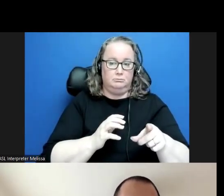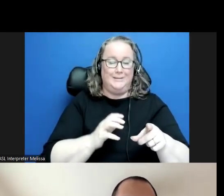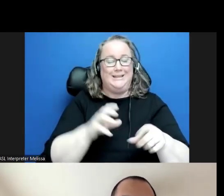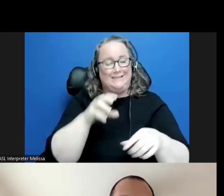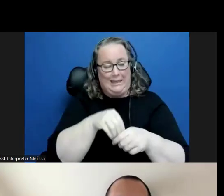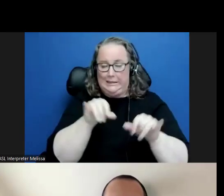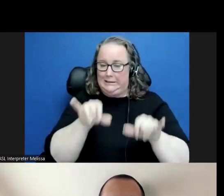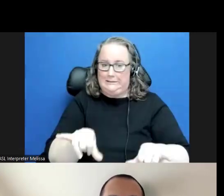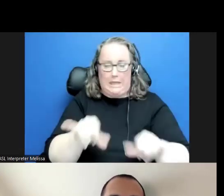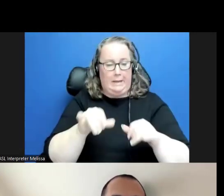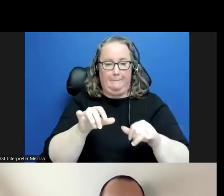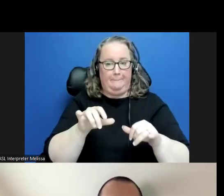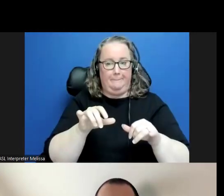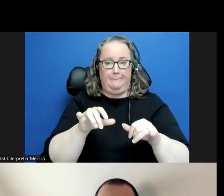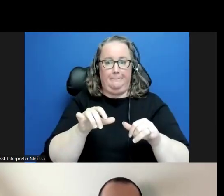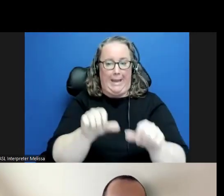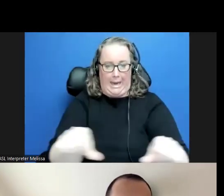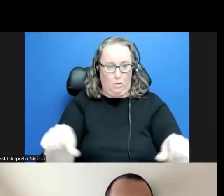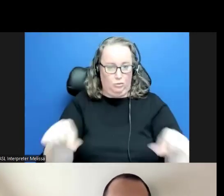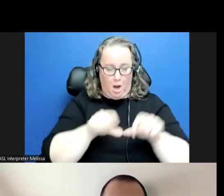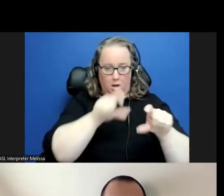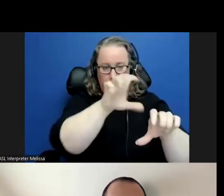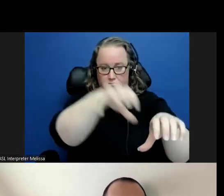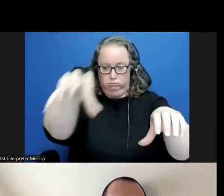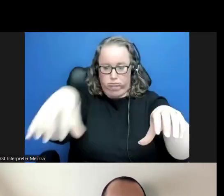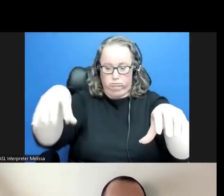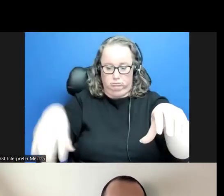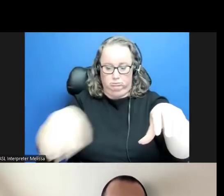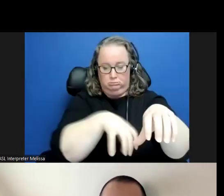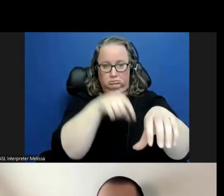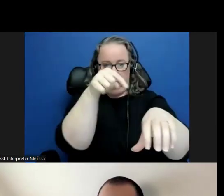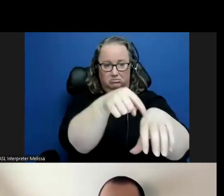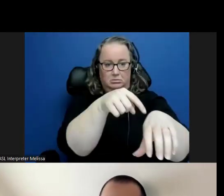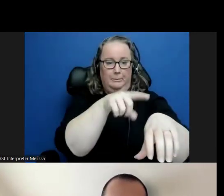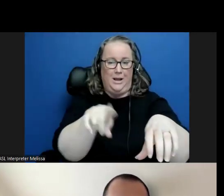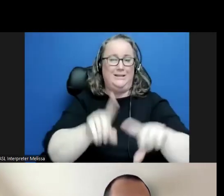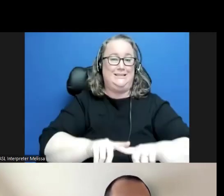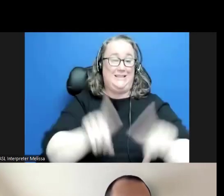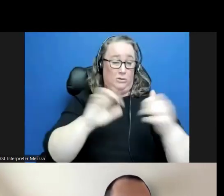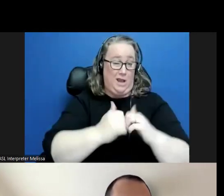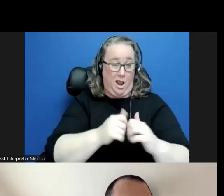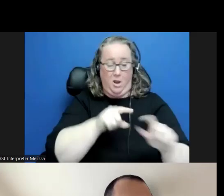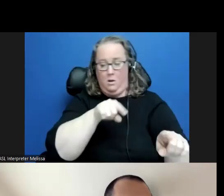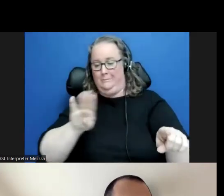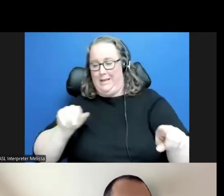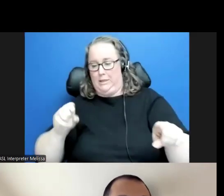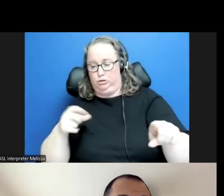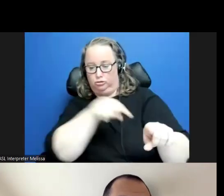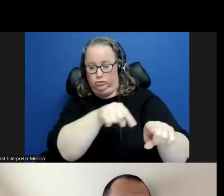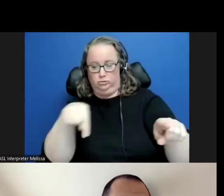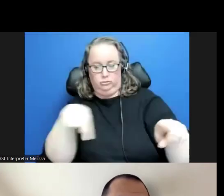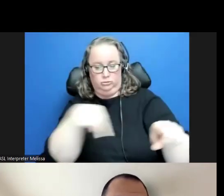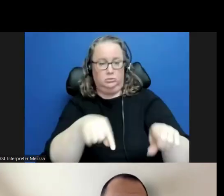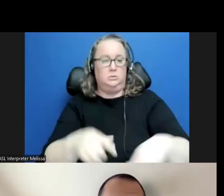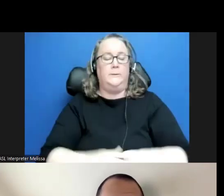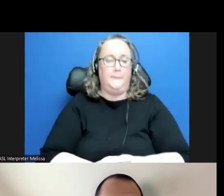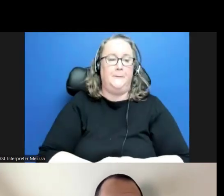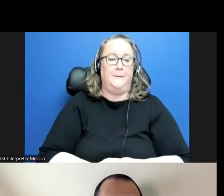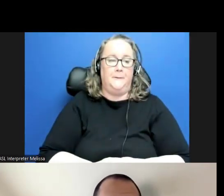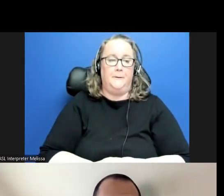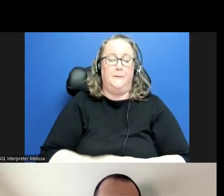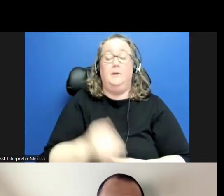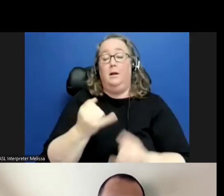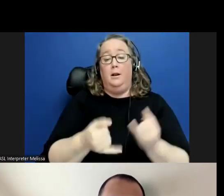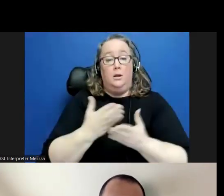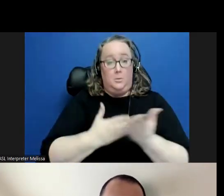same correctional complex. We'll discuss that difference more shortly. And then finally, we'll end with